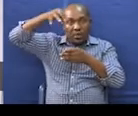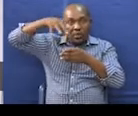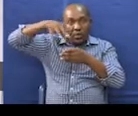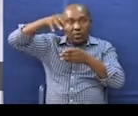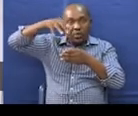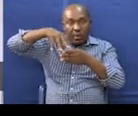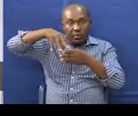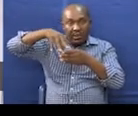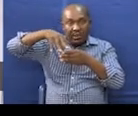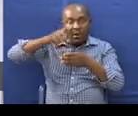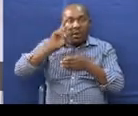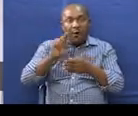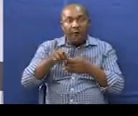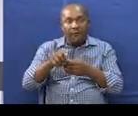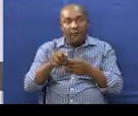solution.